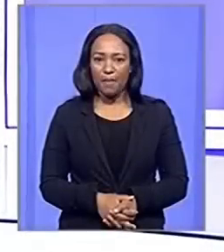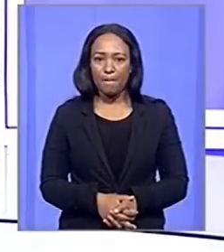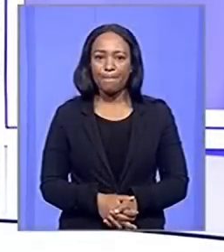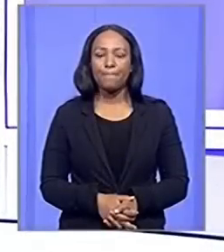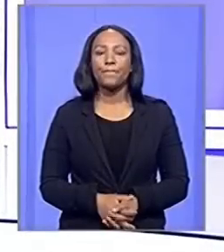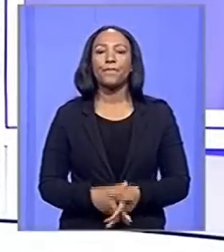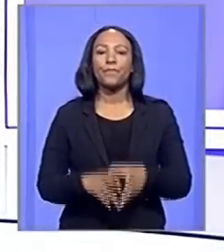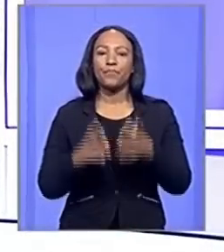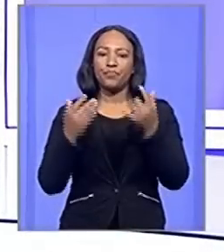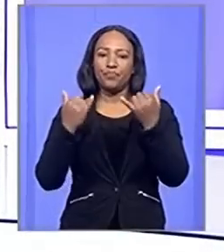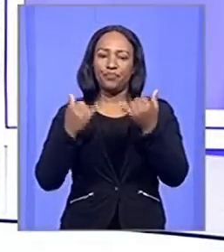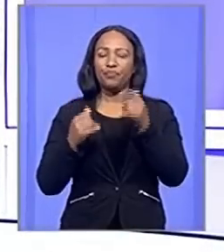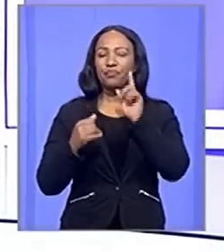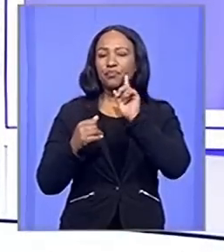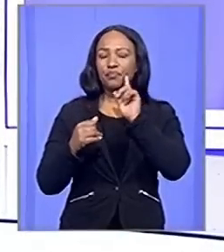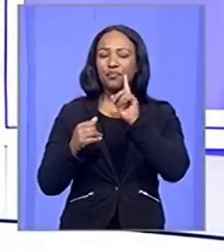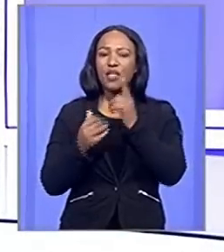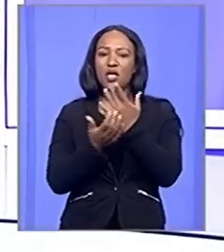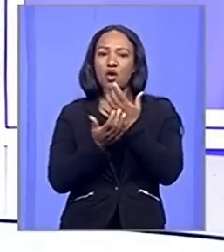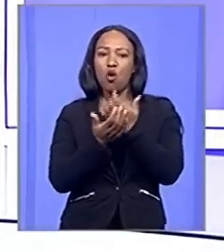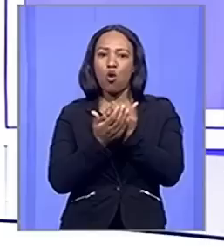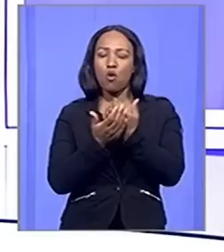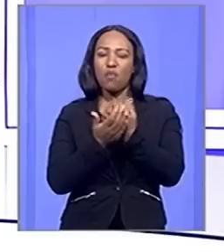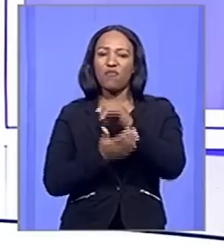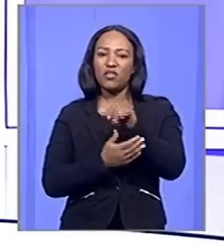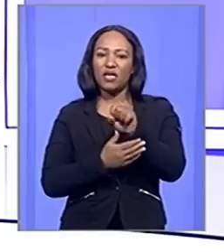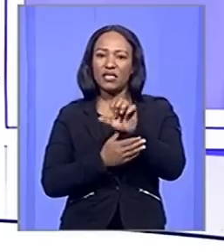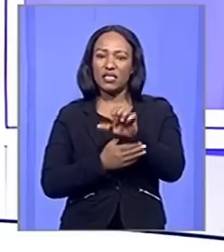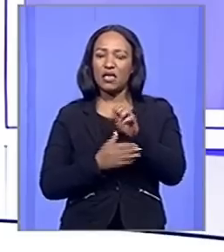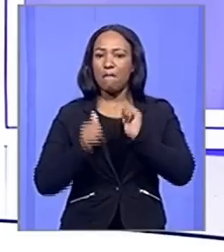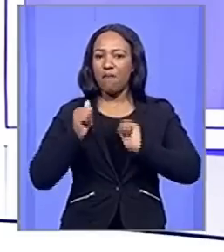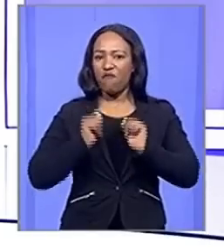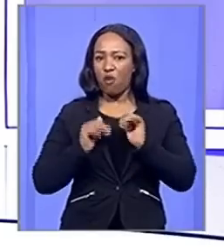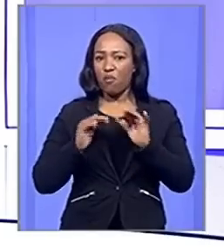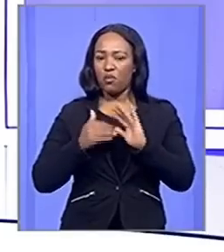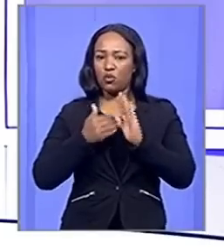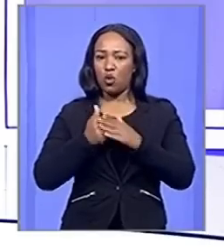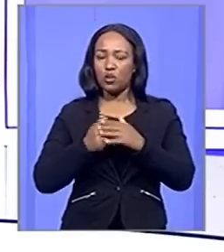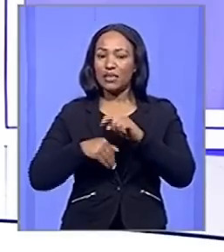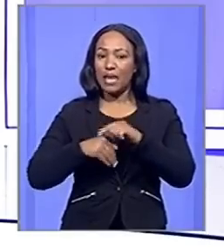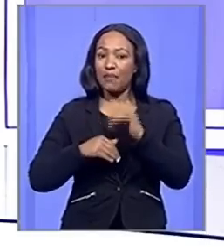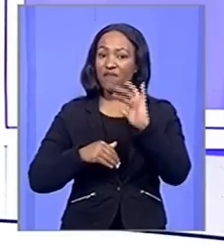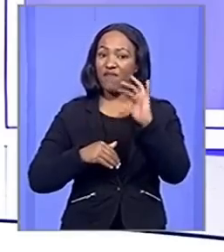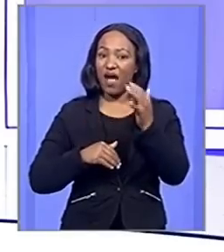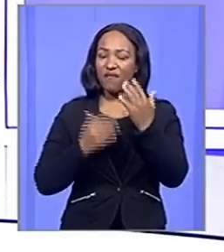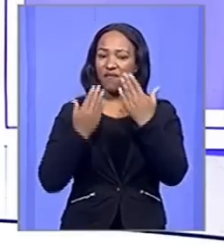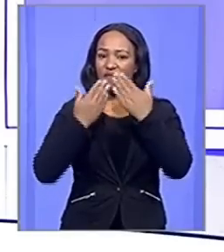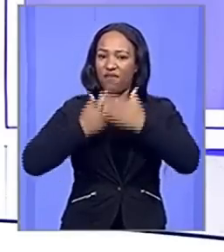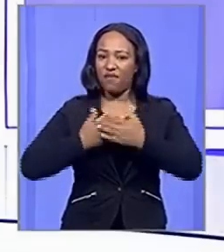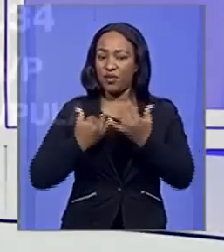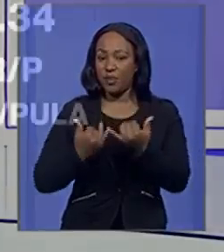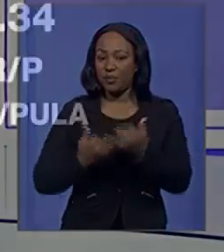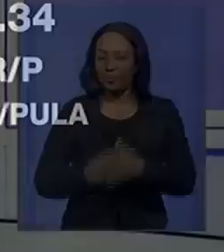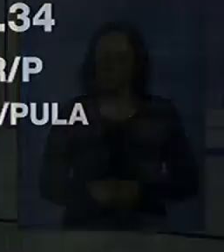Bjaleng a re boneng ka boripana gore mebaraka ya dishere hlole ye mebiang GSE tswalela pijana ka iri ya bohlano.